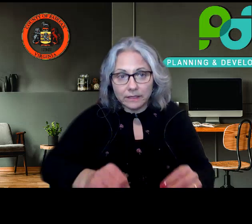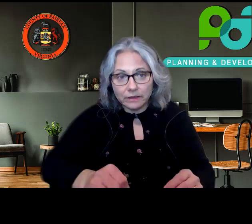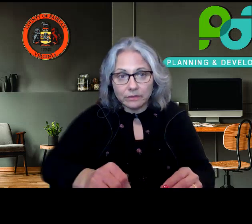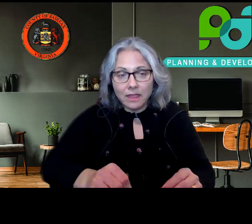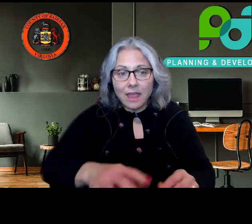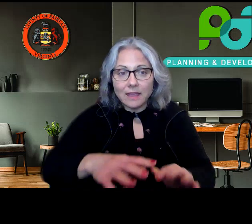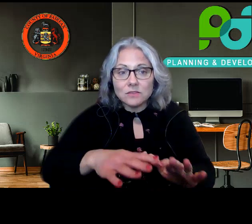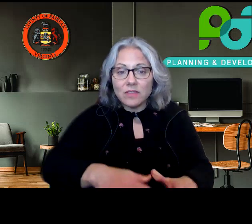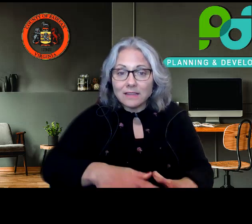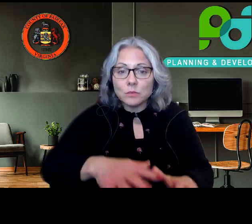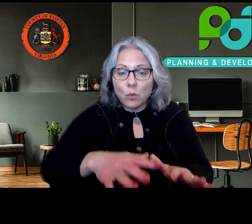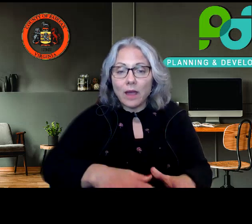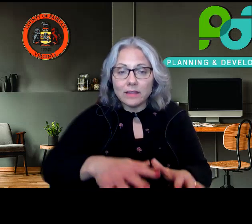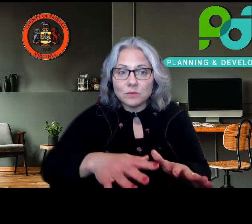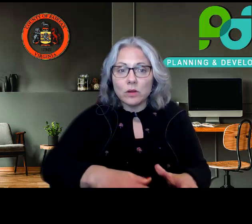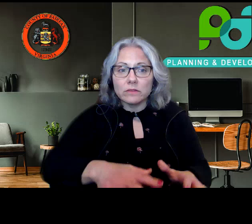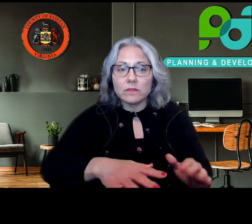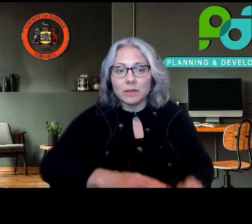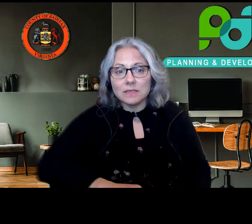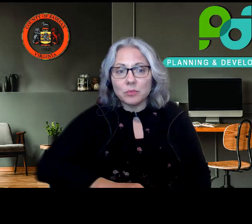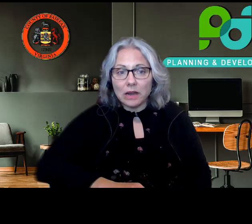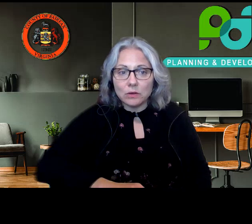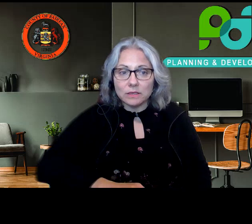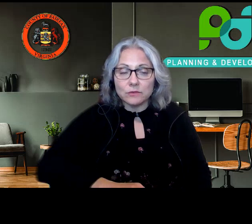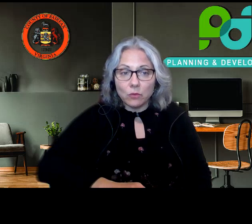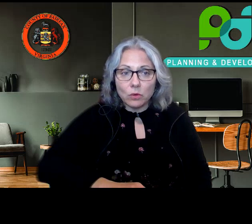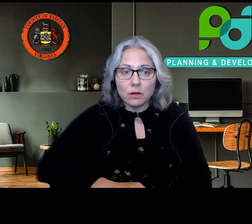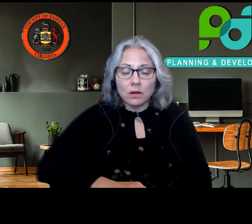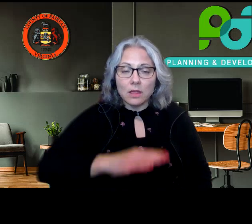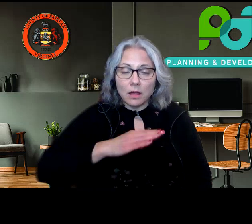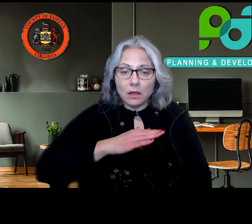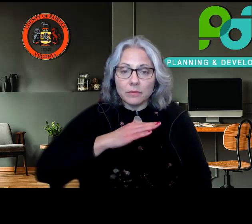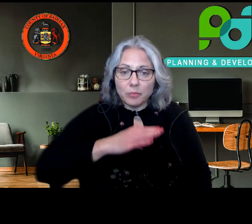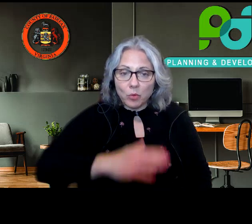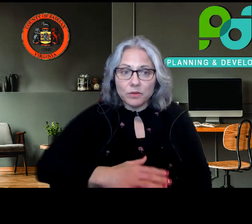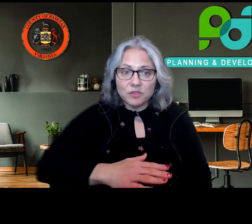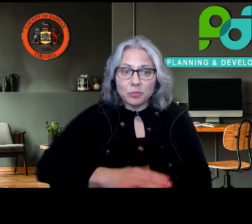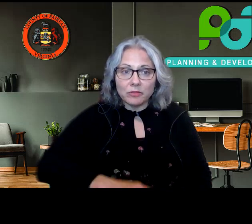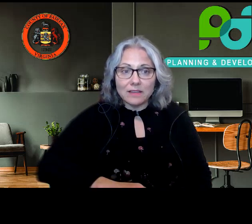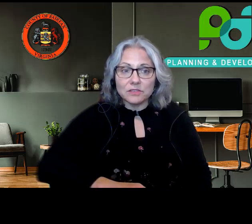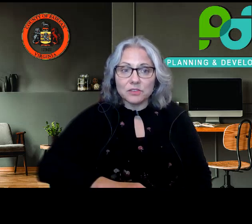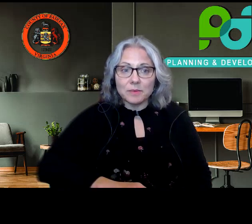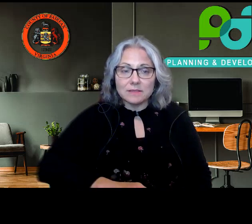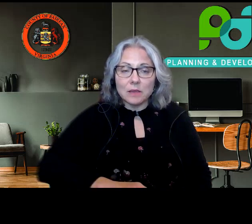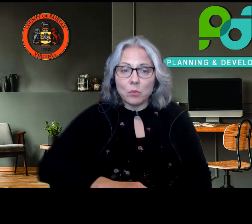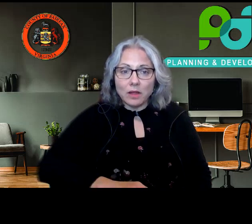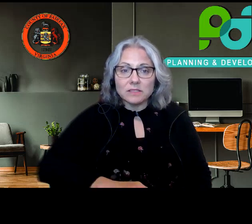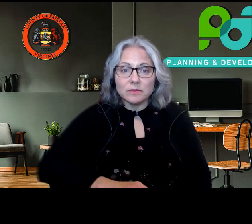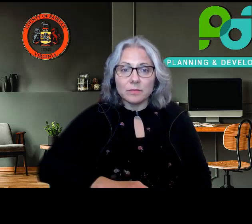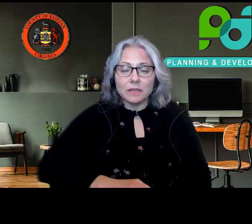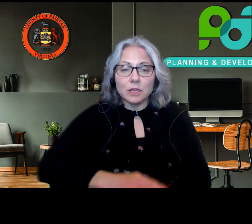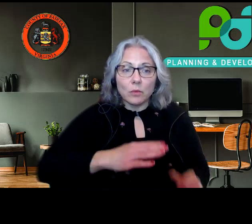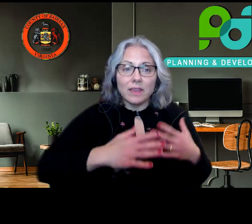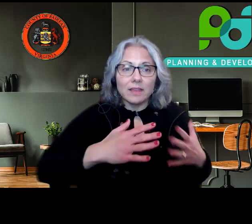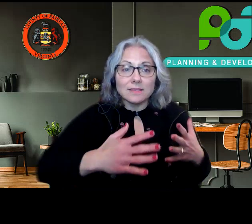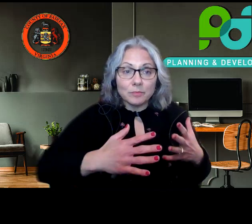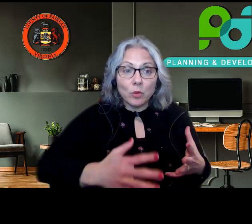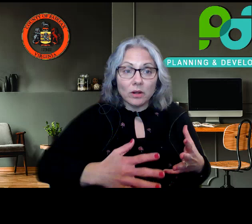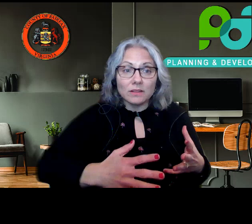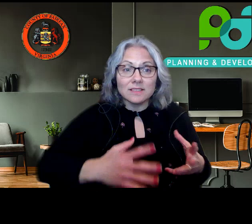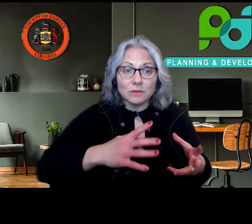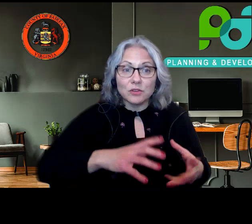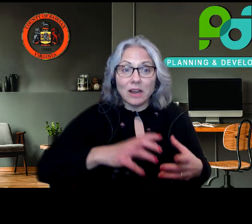to live. And so that's why it's one of the biggest priorities for the Board of Supervisors, because they want to be,